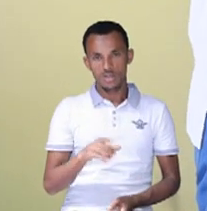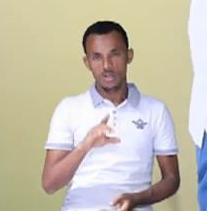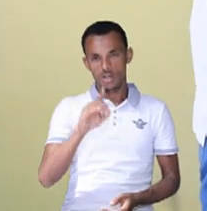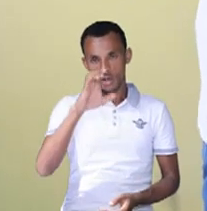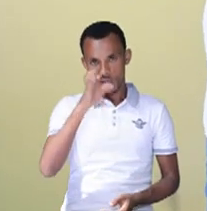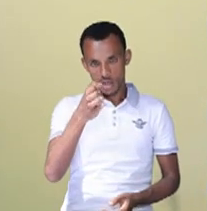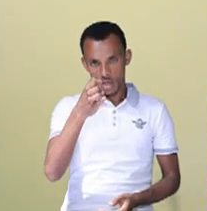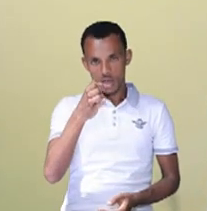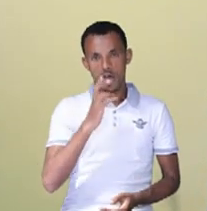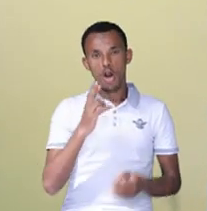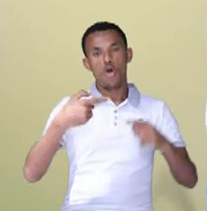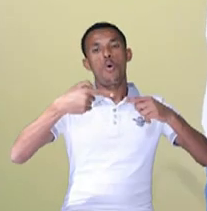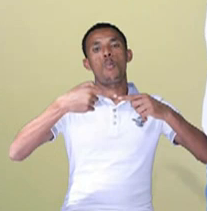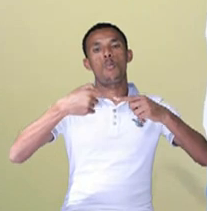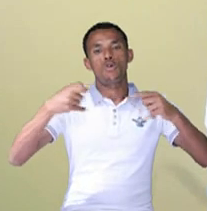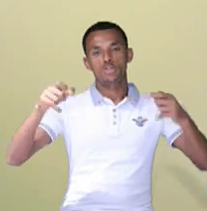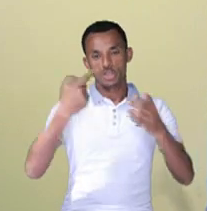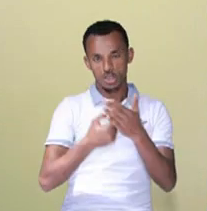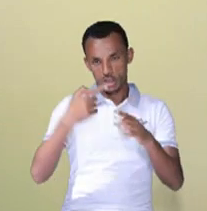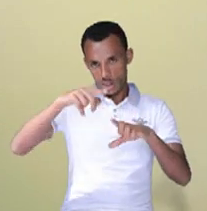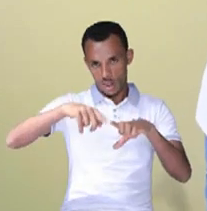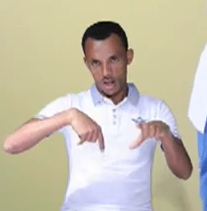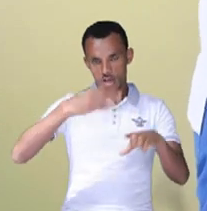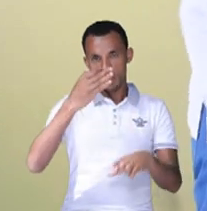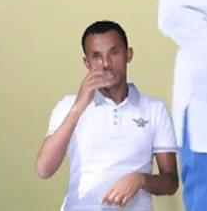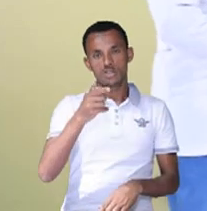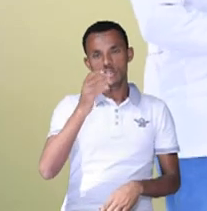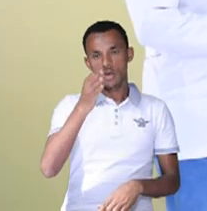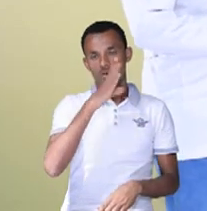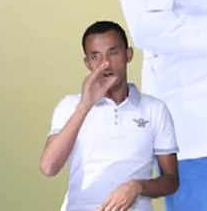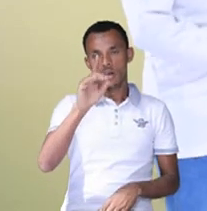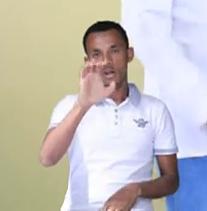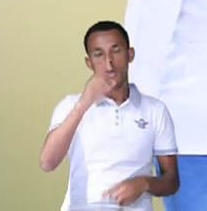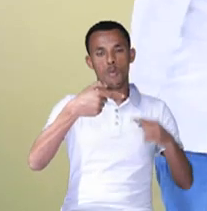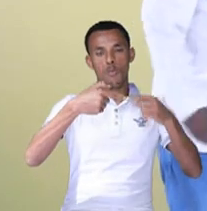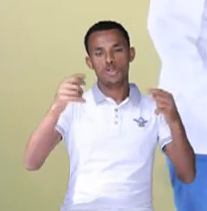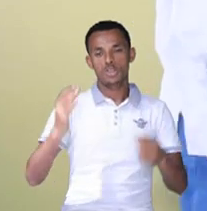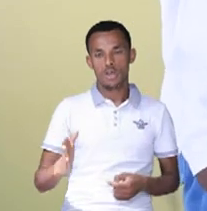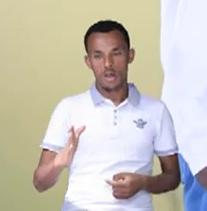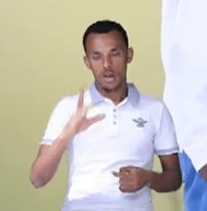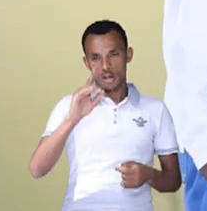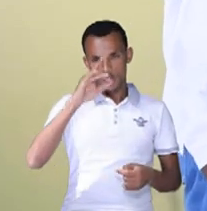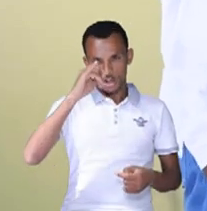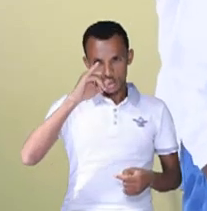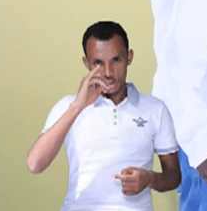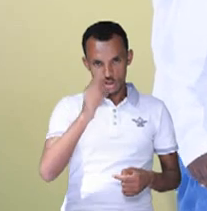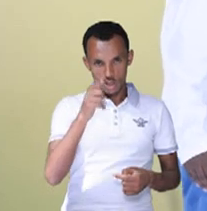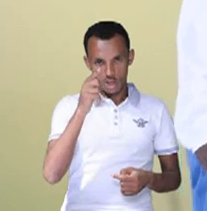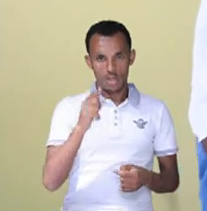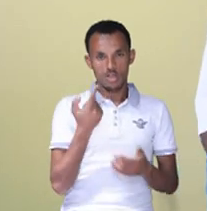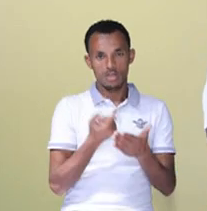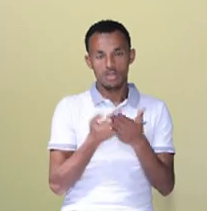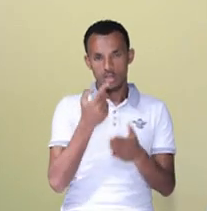DE are opposite. This line GF and DE opposite side. DG,